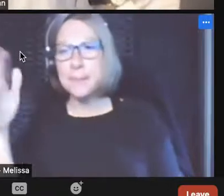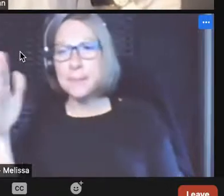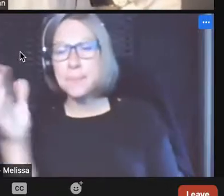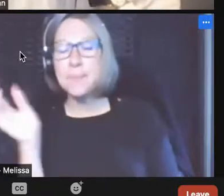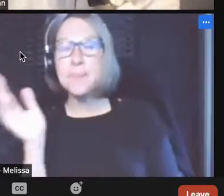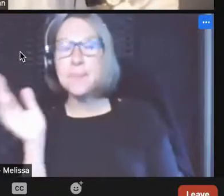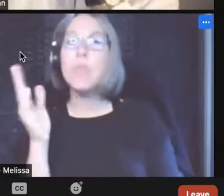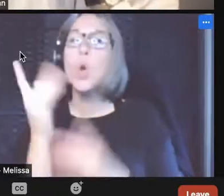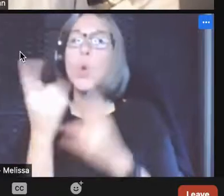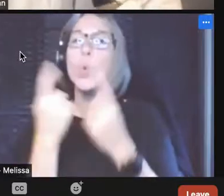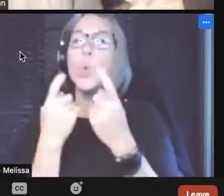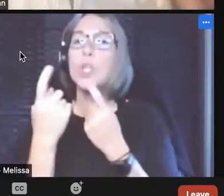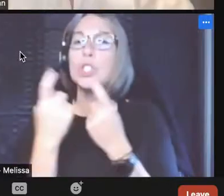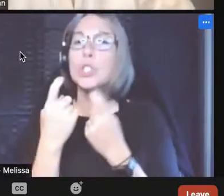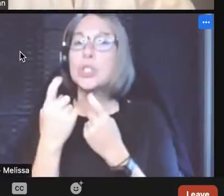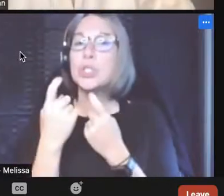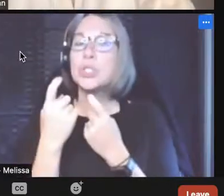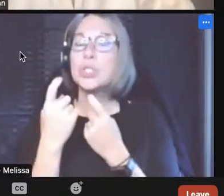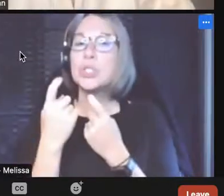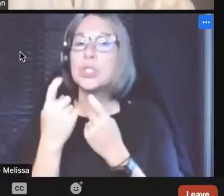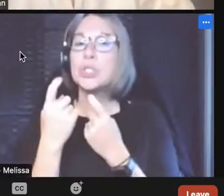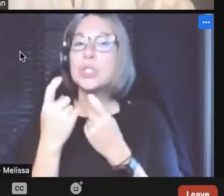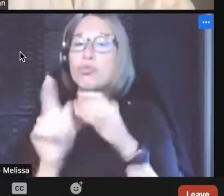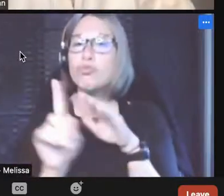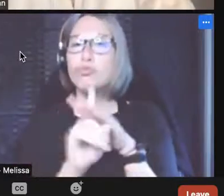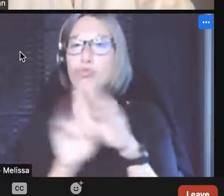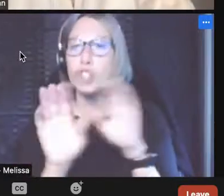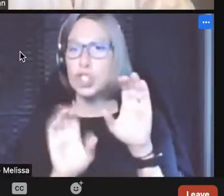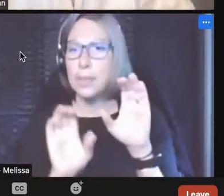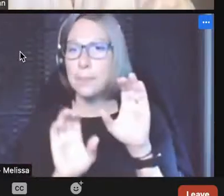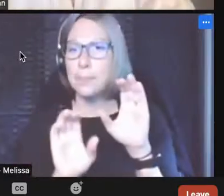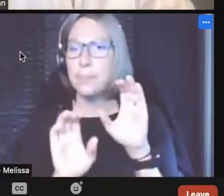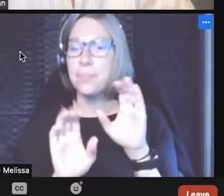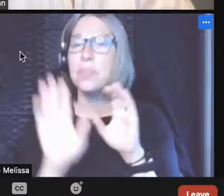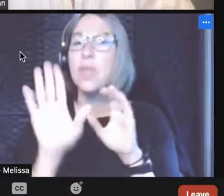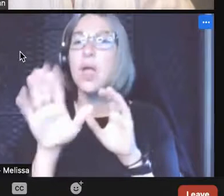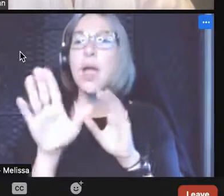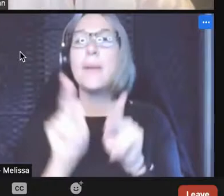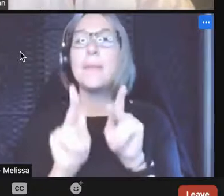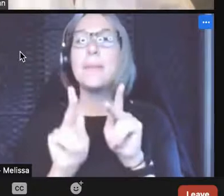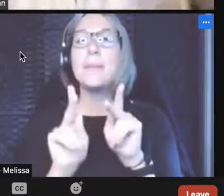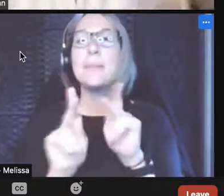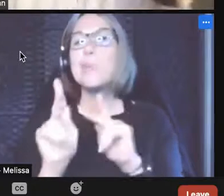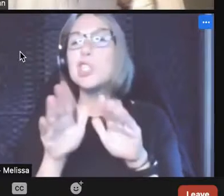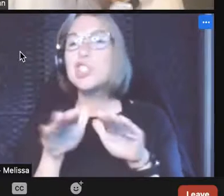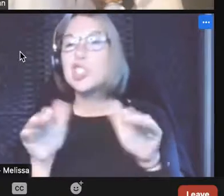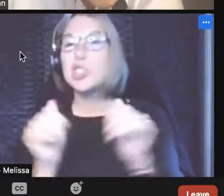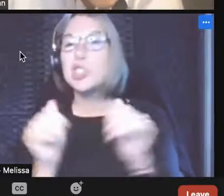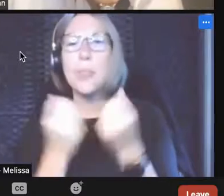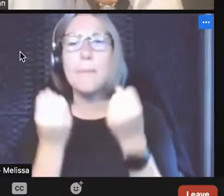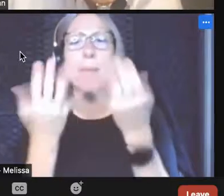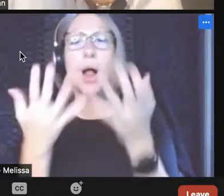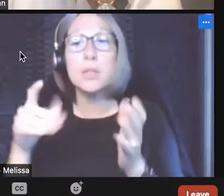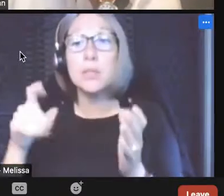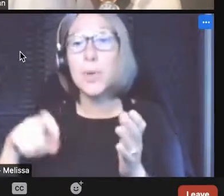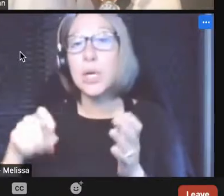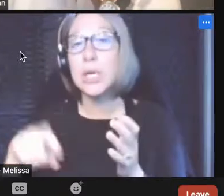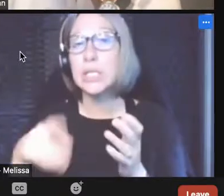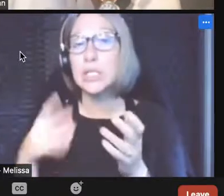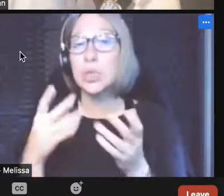questions about people who have children with multiple needs, kind of what to do, what